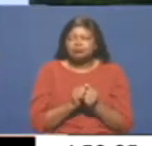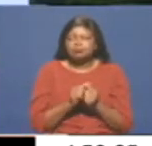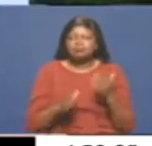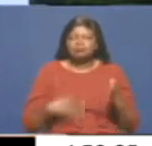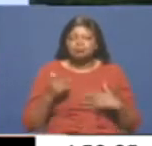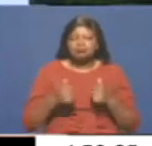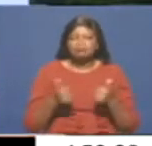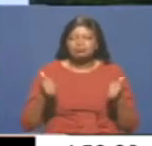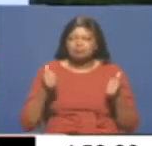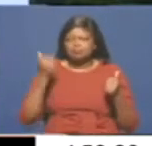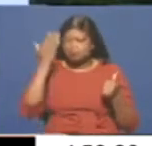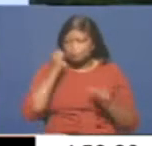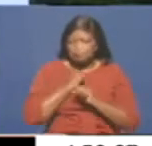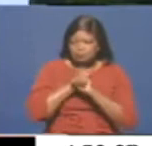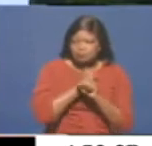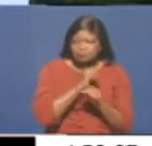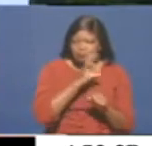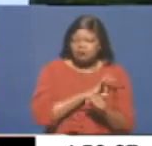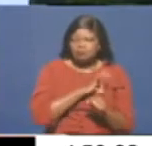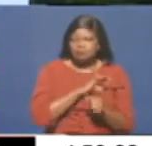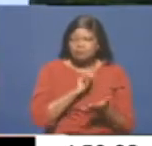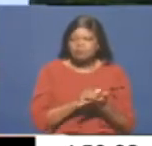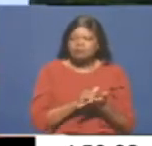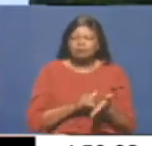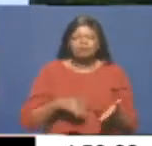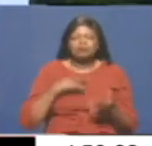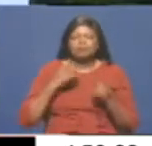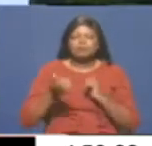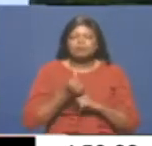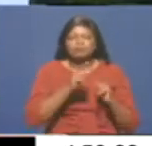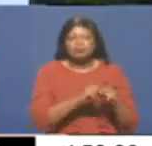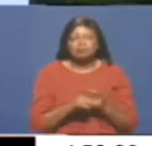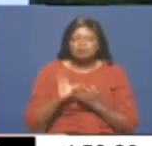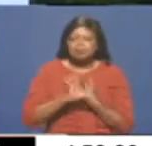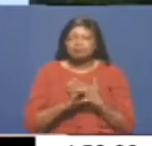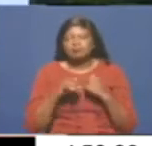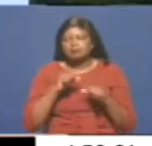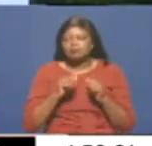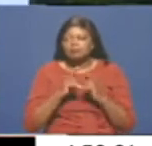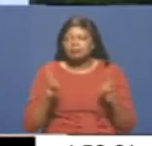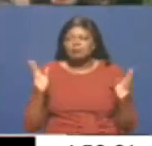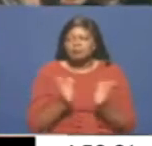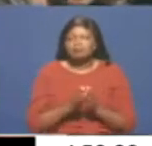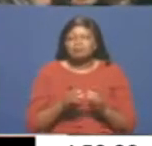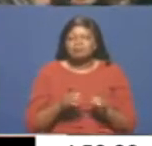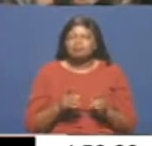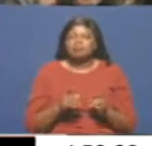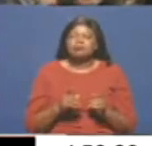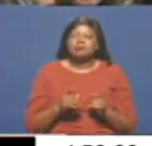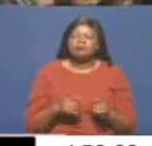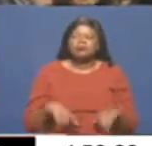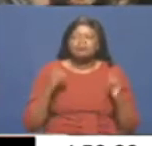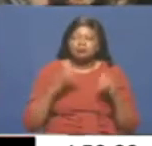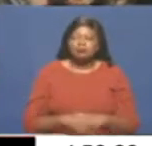so as to safeguard the gains that we have achieved as a country in terms of peace and tranquility. Lihanda urged